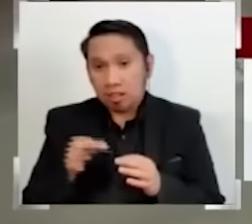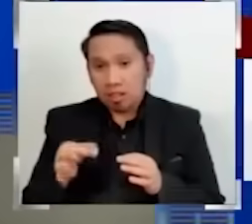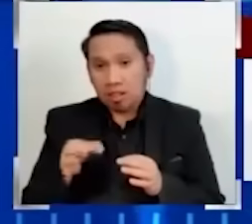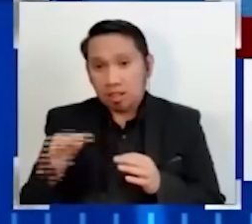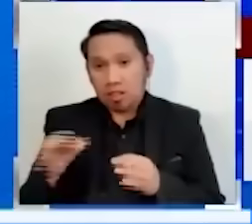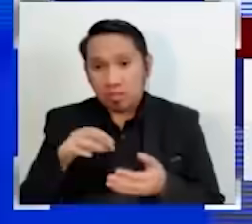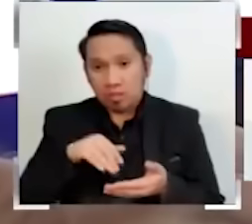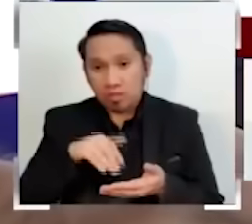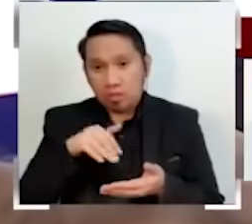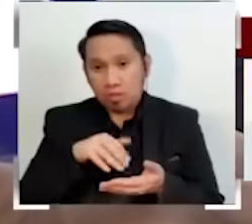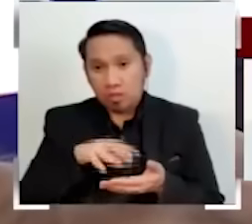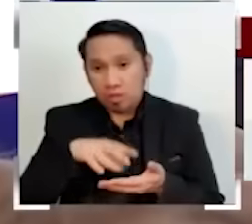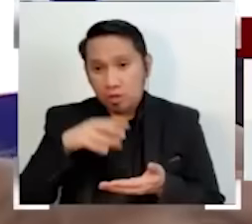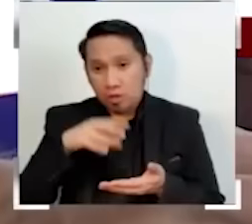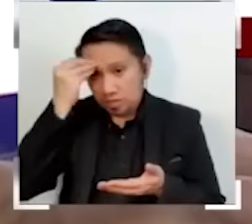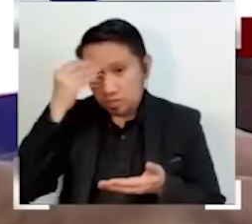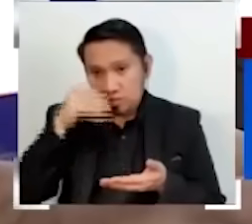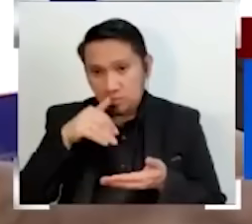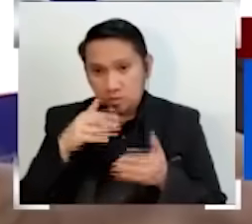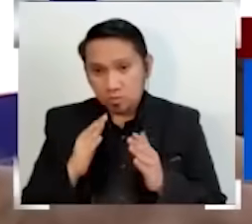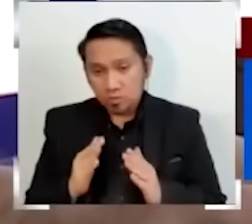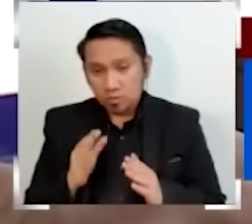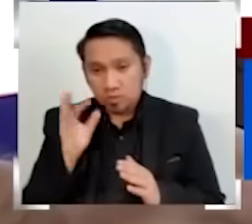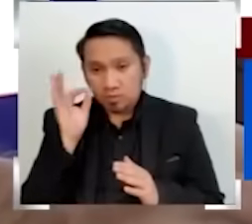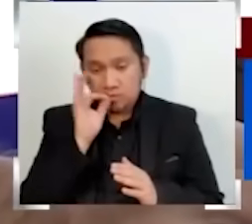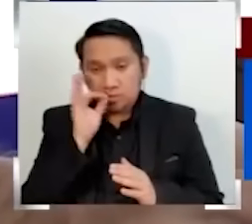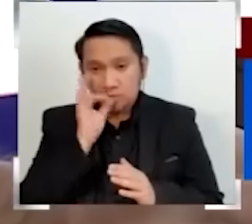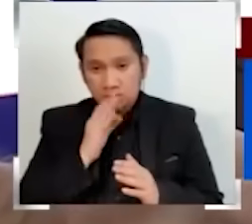Pinoy. We see that around 5 to 6